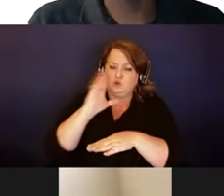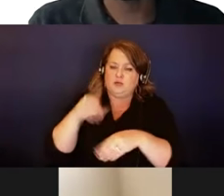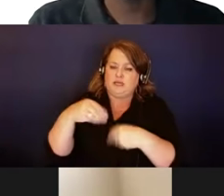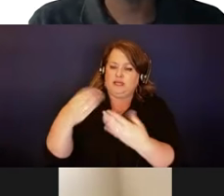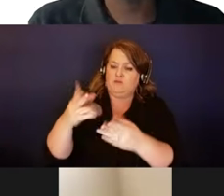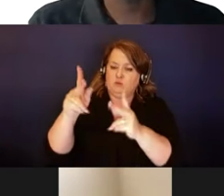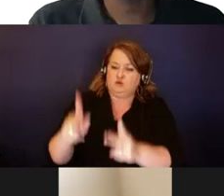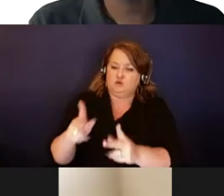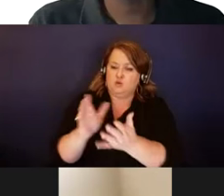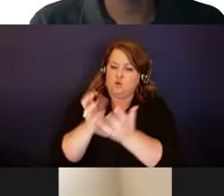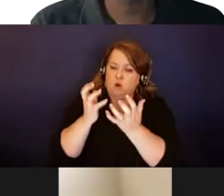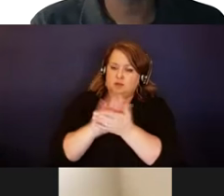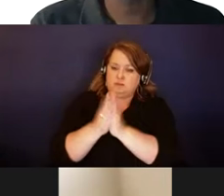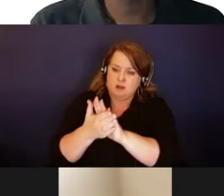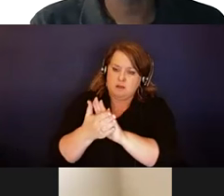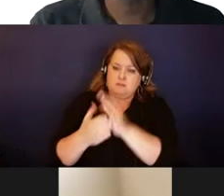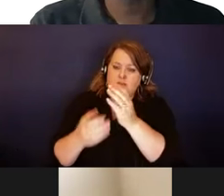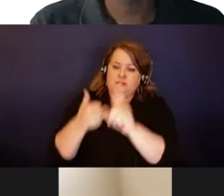be a self-advocate?